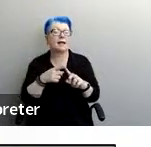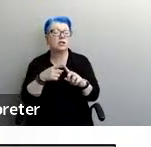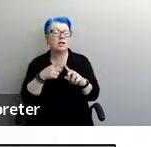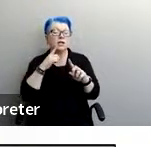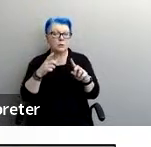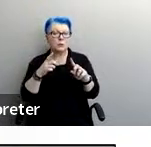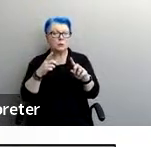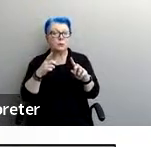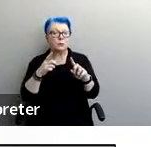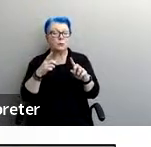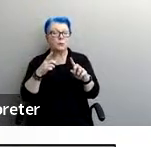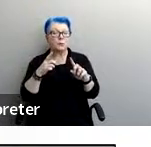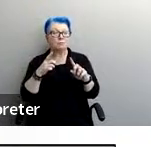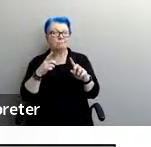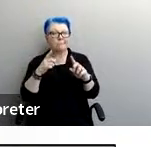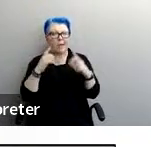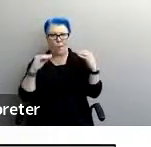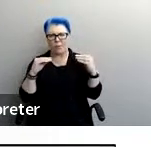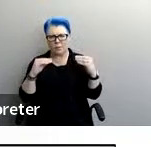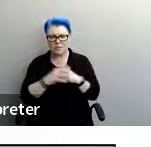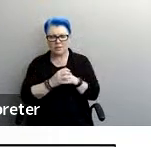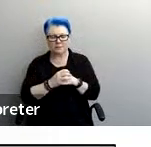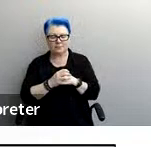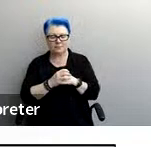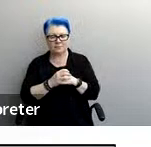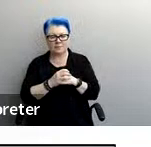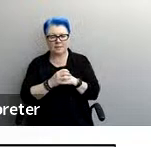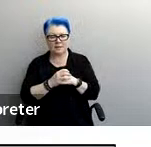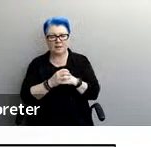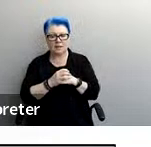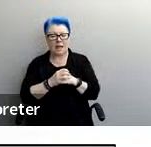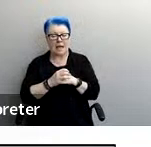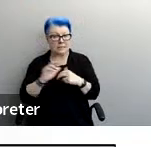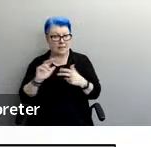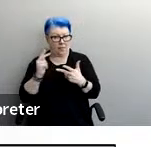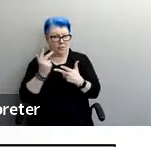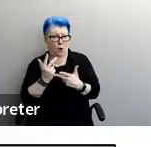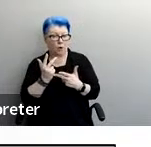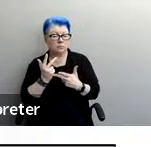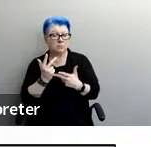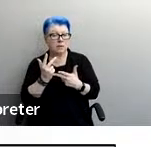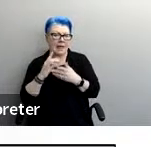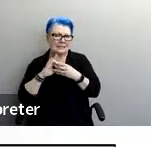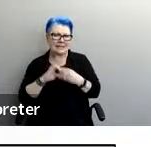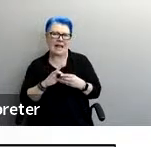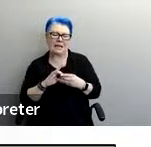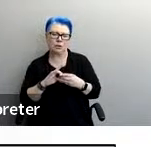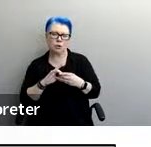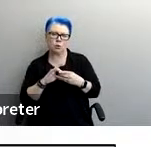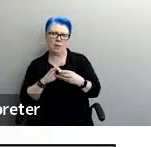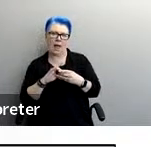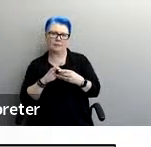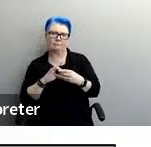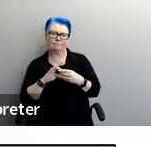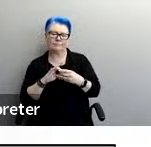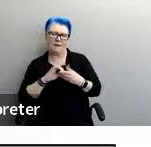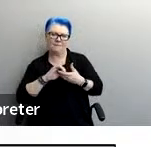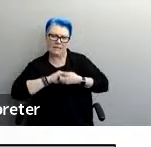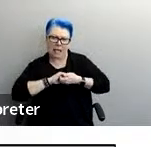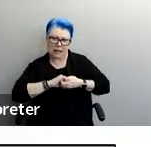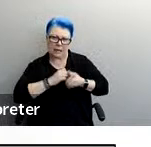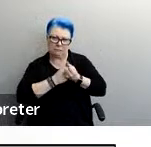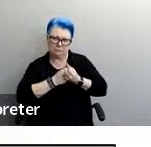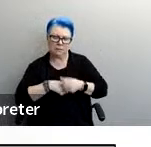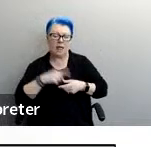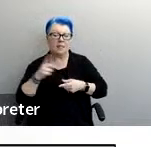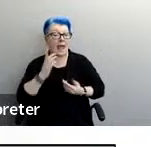their sessions. As for the third indicator related to fidelity, this is based on their coaching model. So they offer